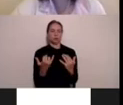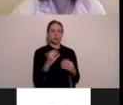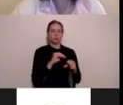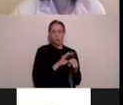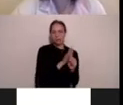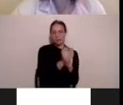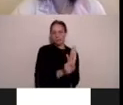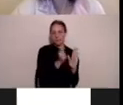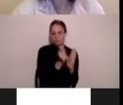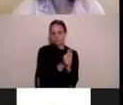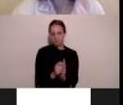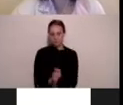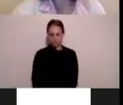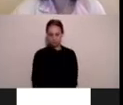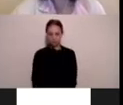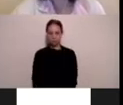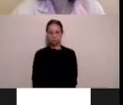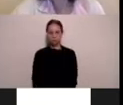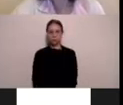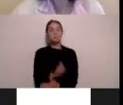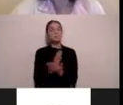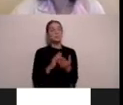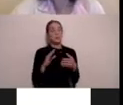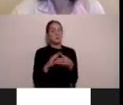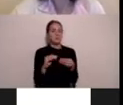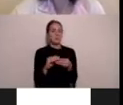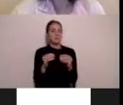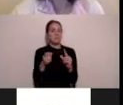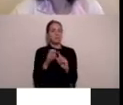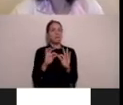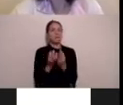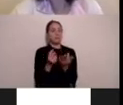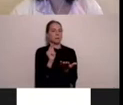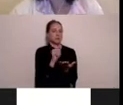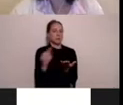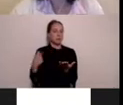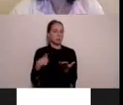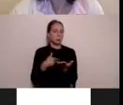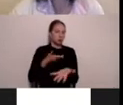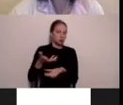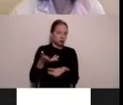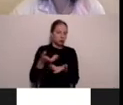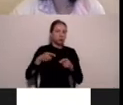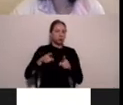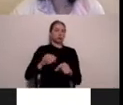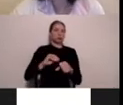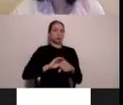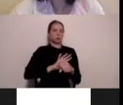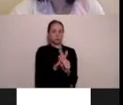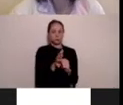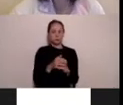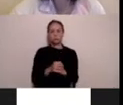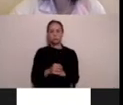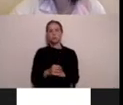So now I'd like to share some key messages that Expecting Health has been working on for families during this time. This is really what families want to